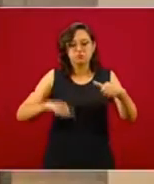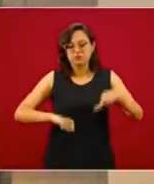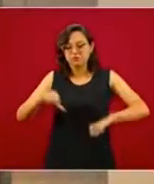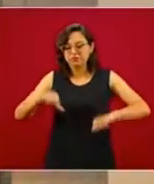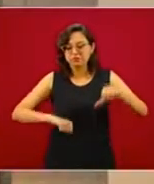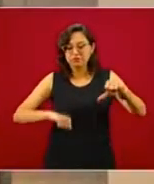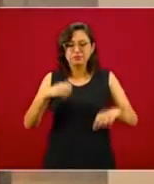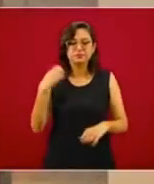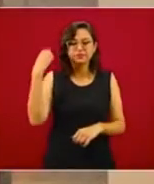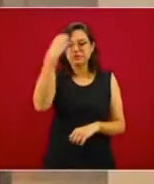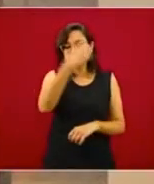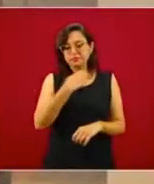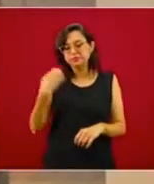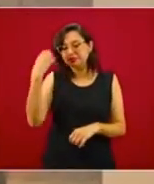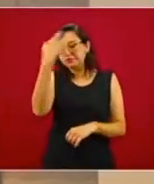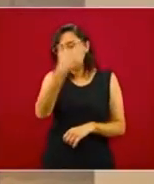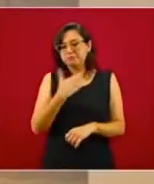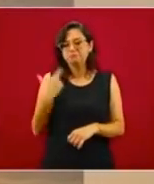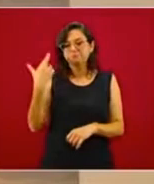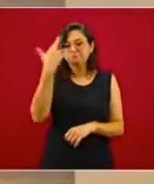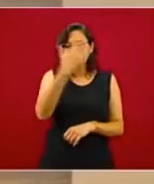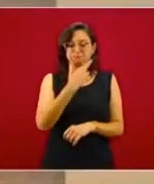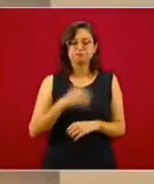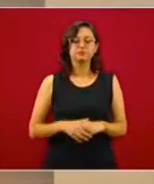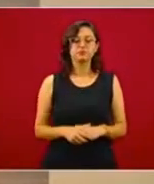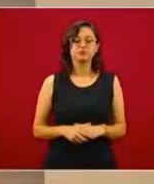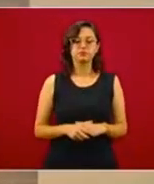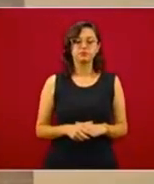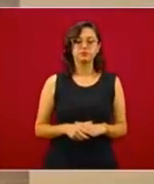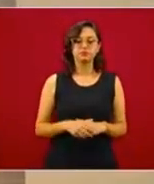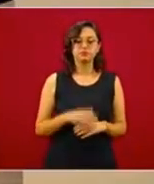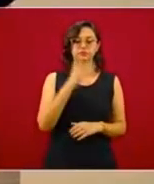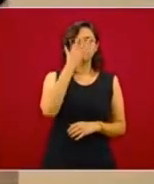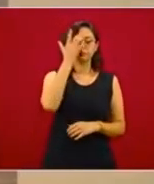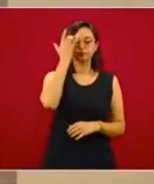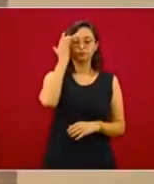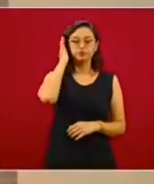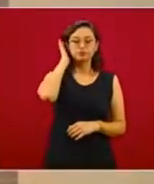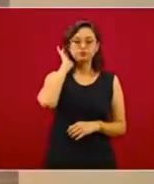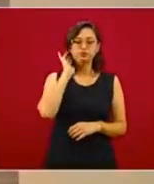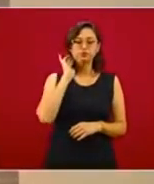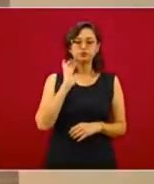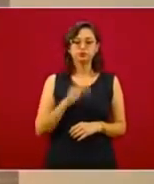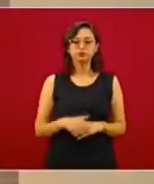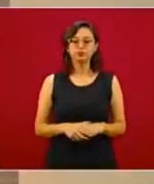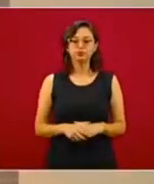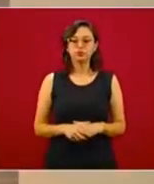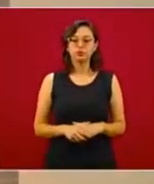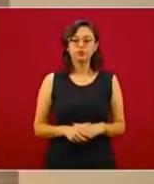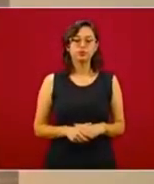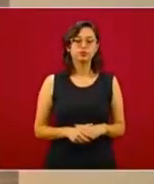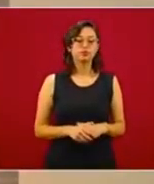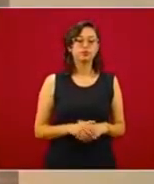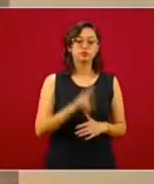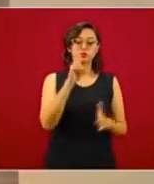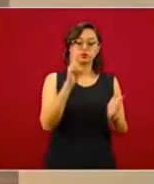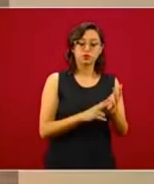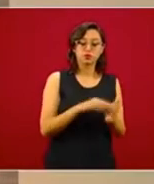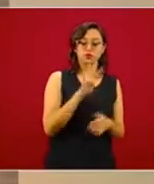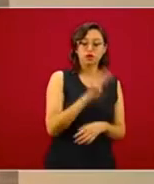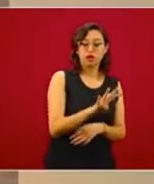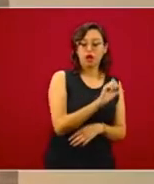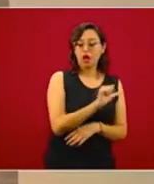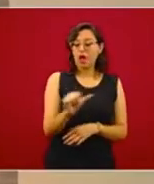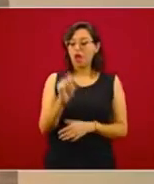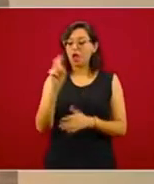to assessing their work. So then, this is how we can close